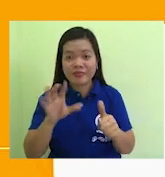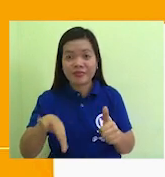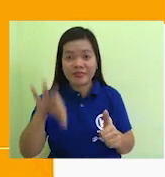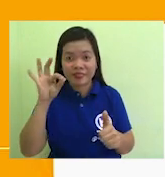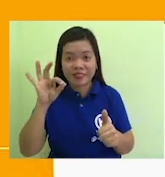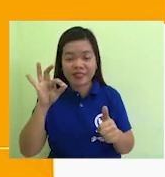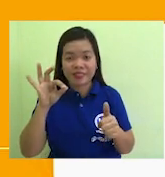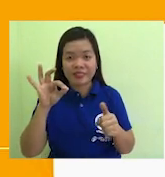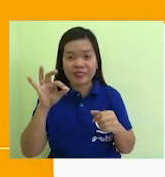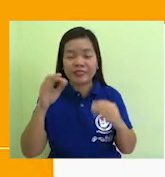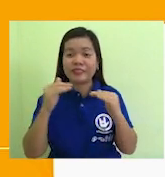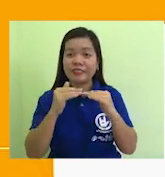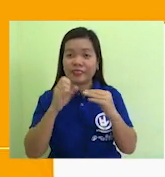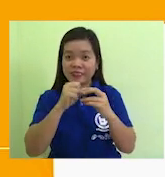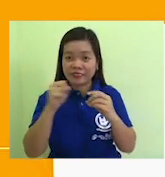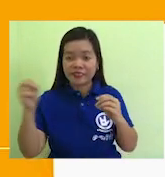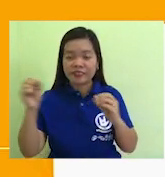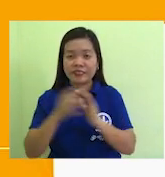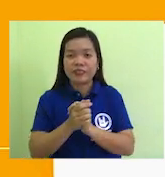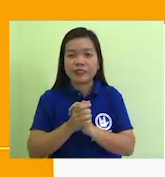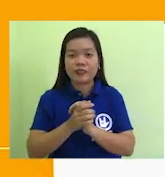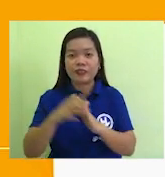a quadratic function given